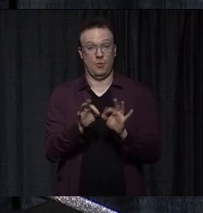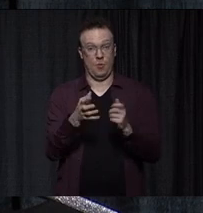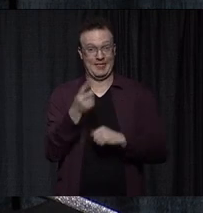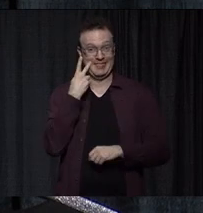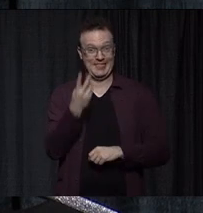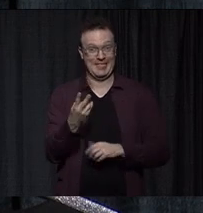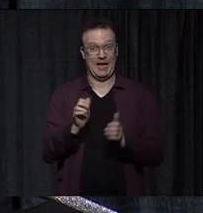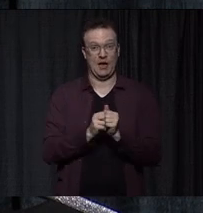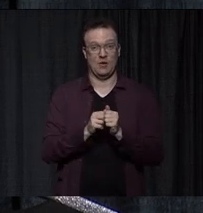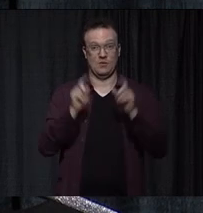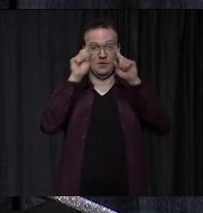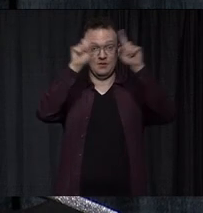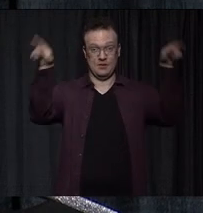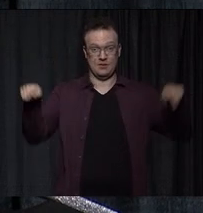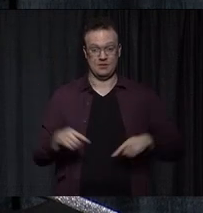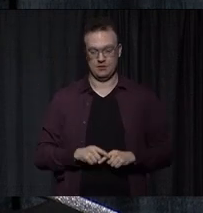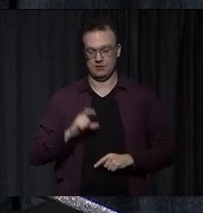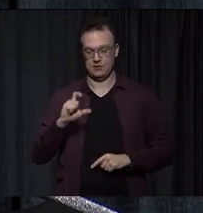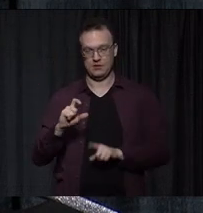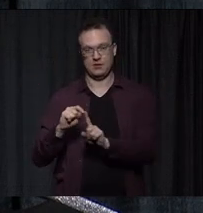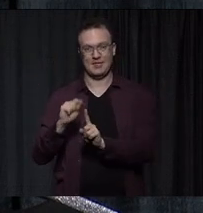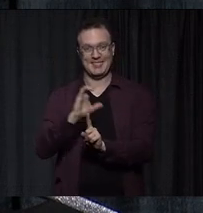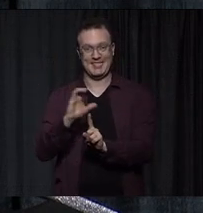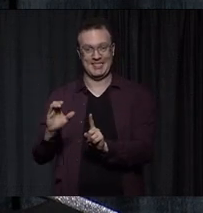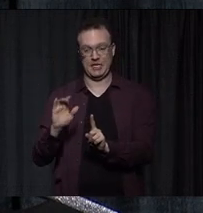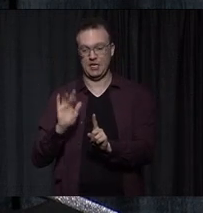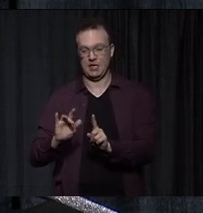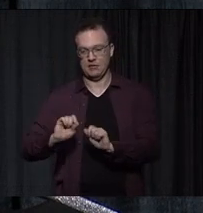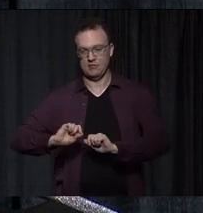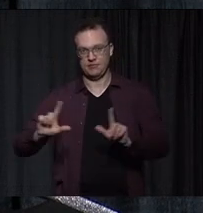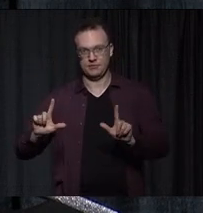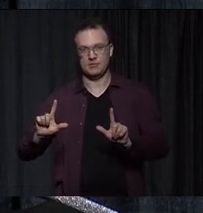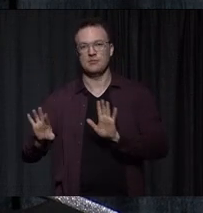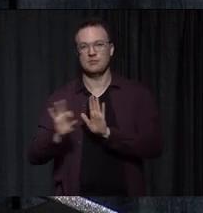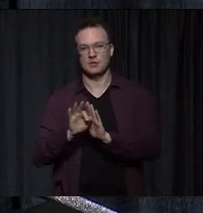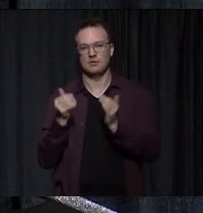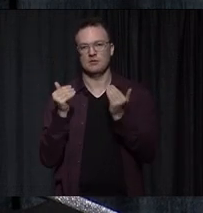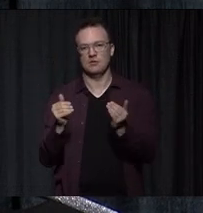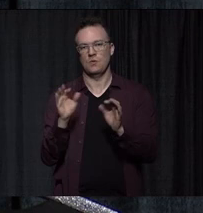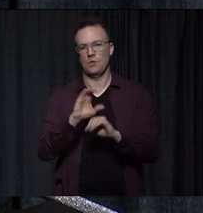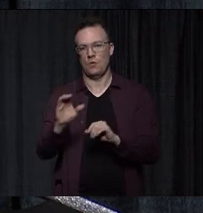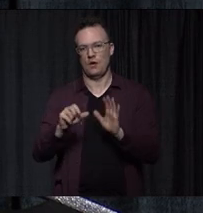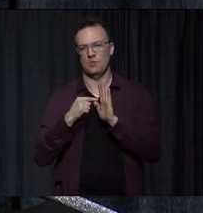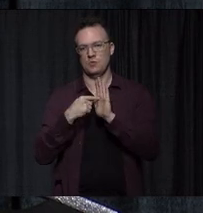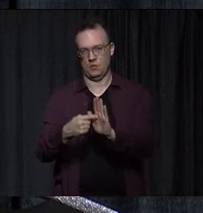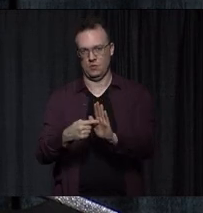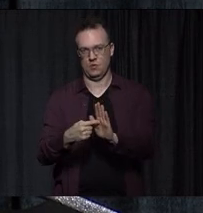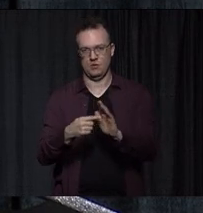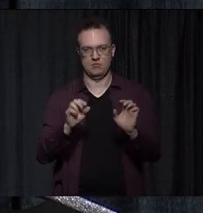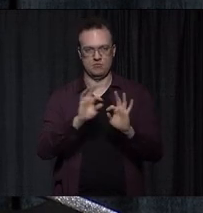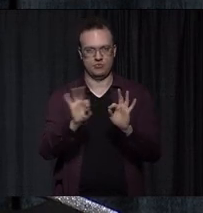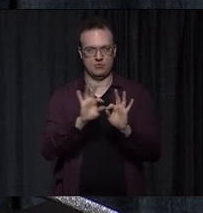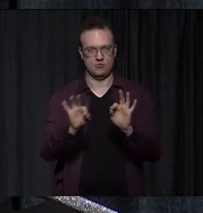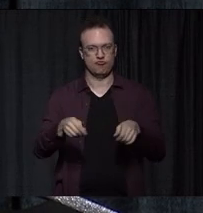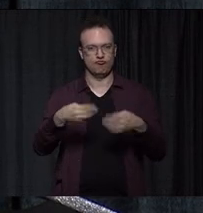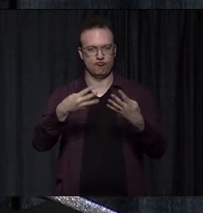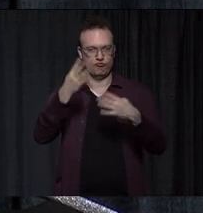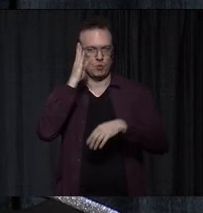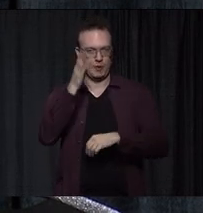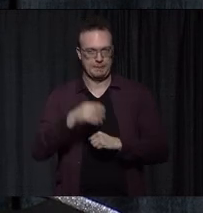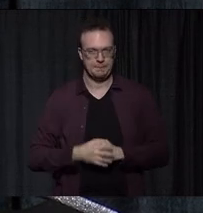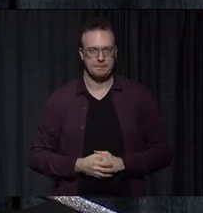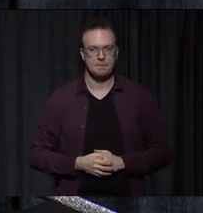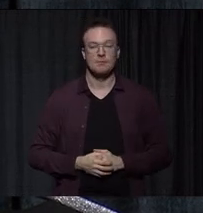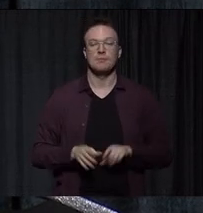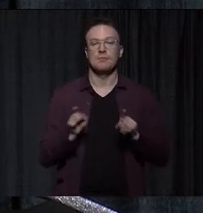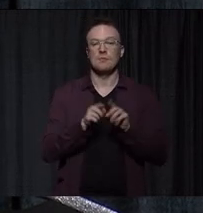their mouse to the bottom of the screen and select closed caption and then show subtitle. We also encourage you